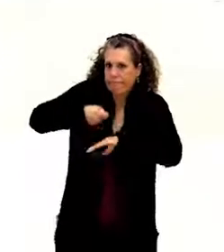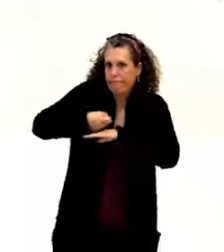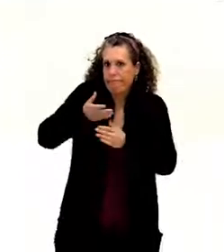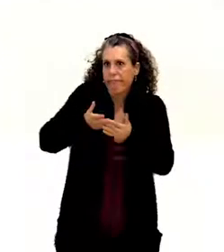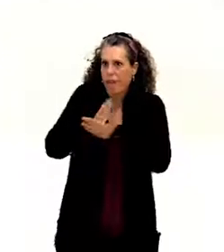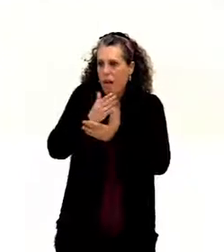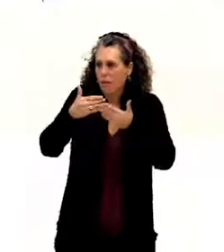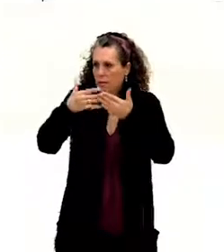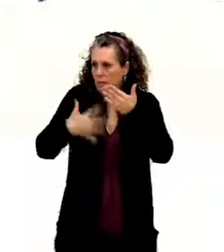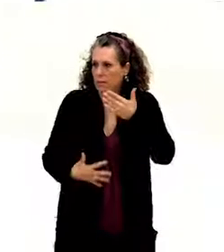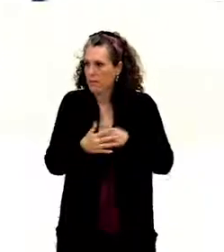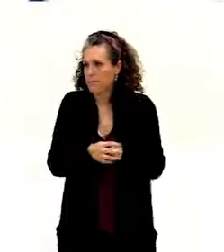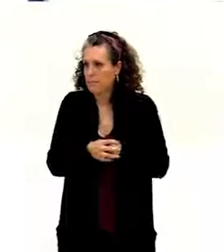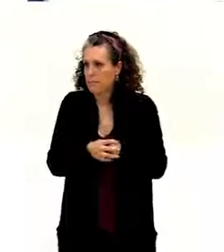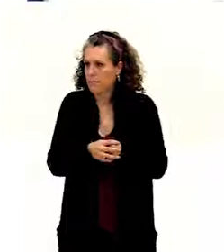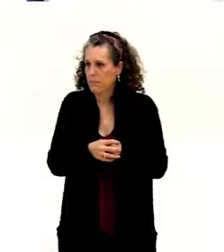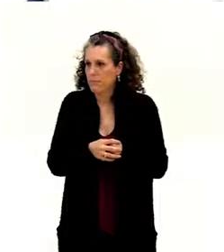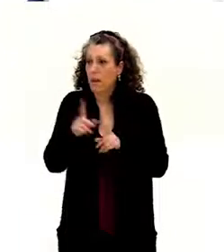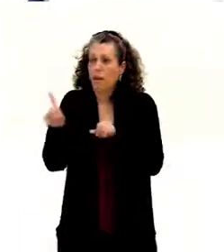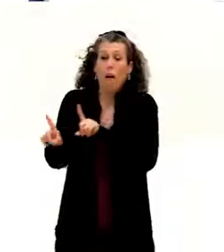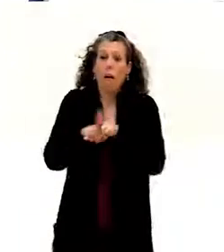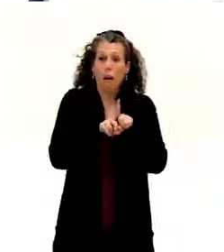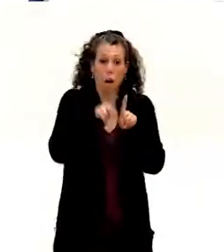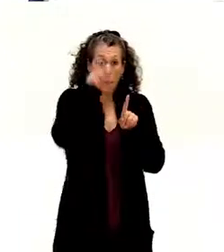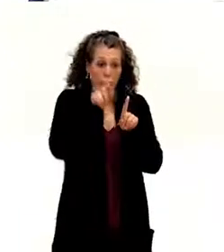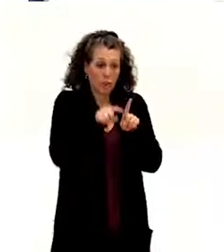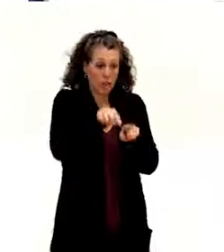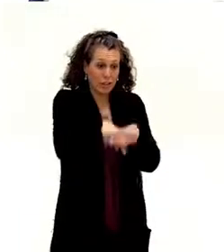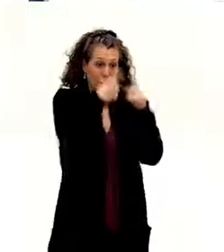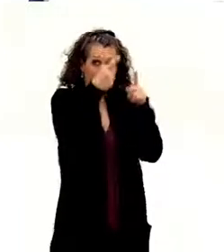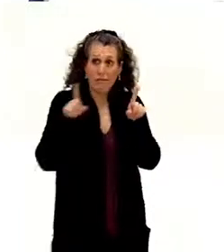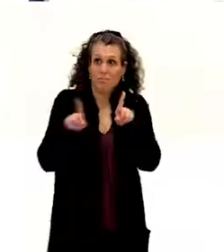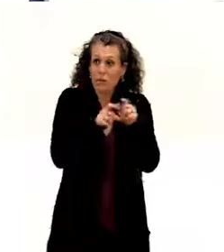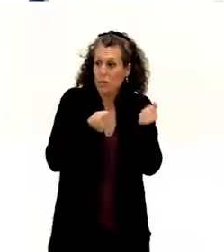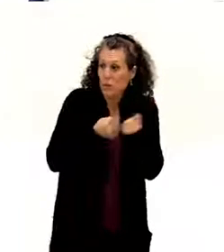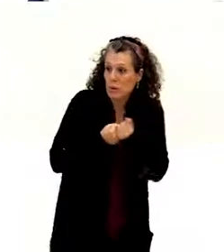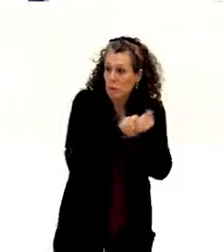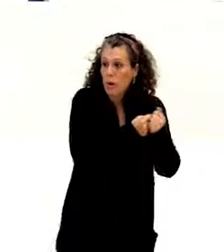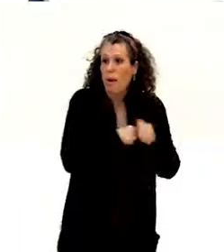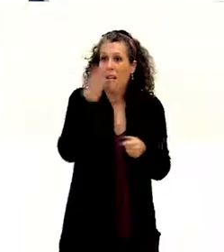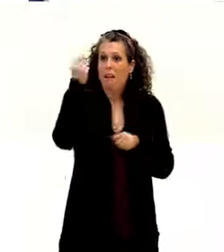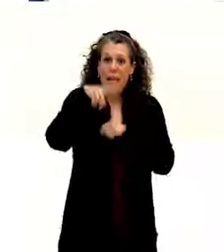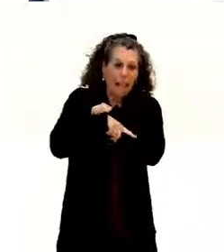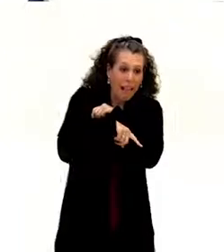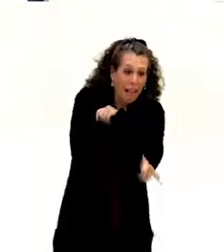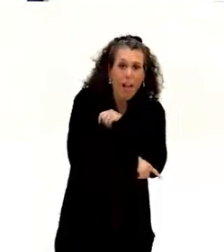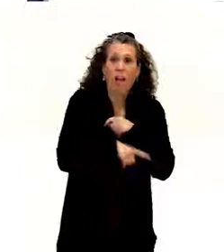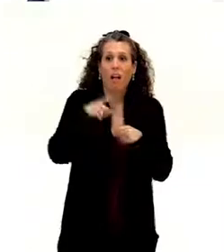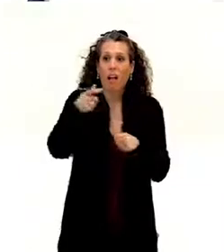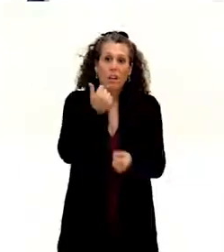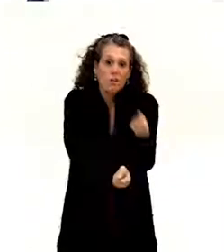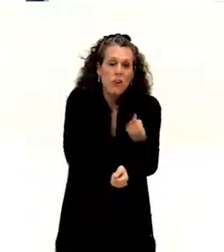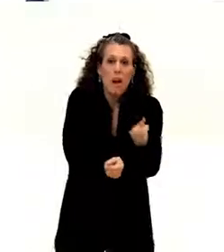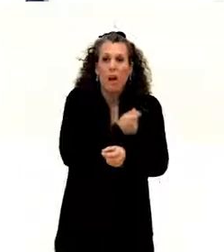Assistance for persons face personal challenges or crisis. Debt, unemployment, drug addiction, and family breakdowns